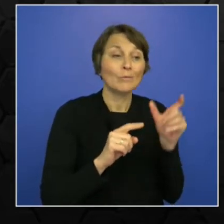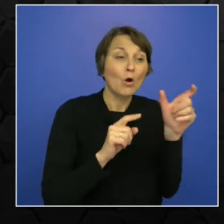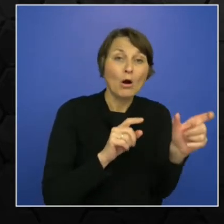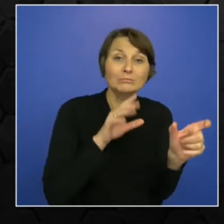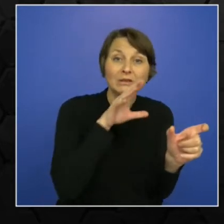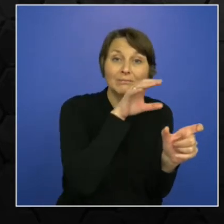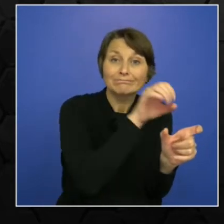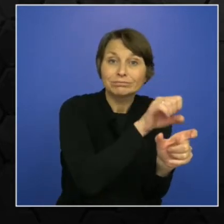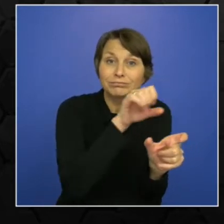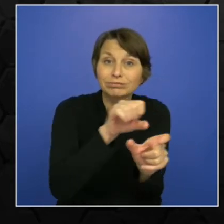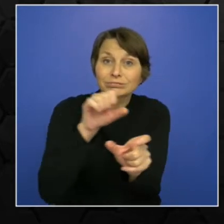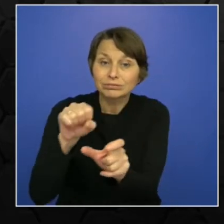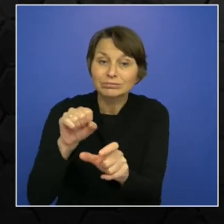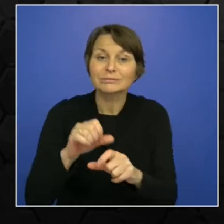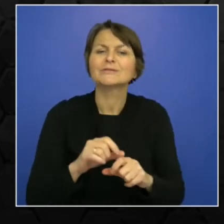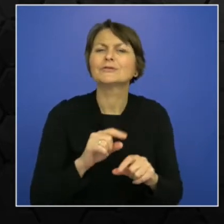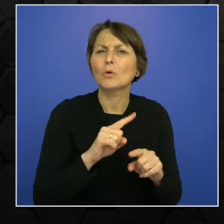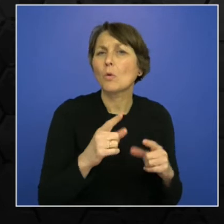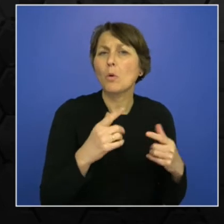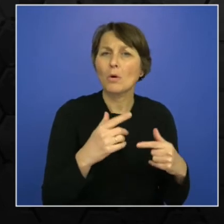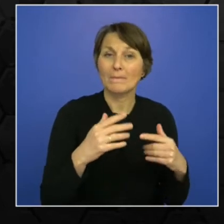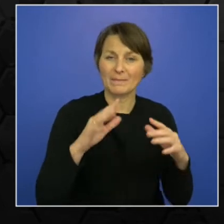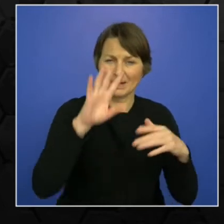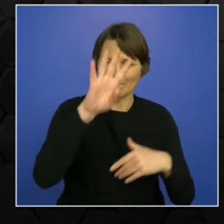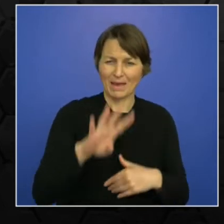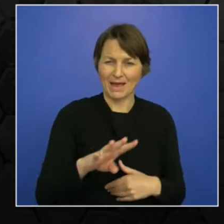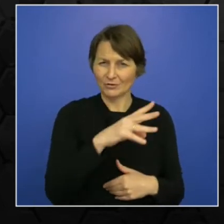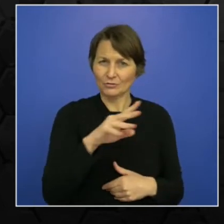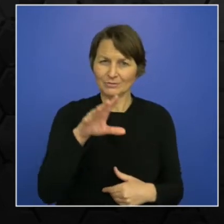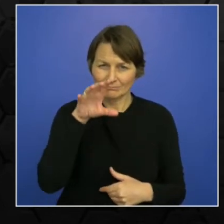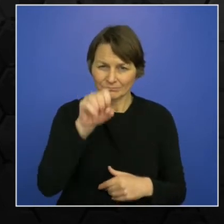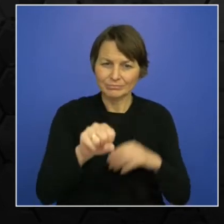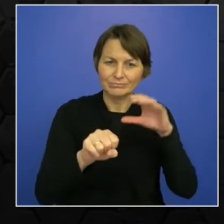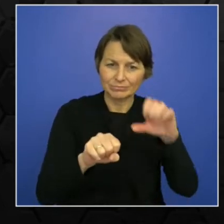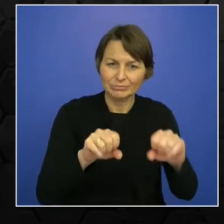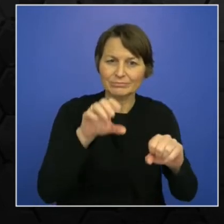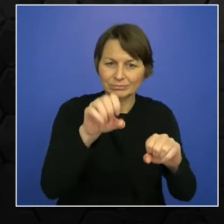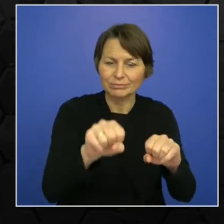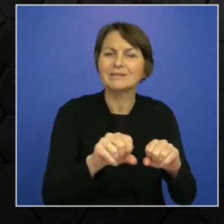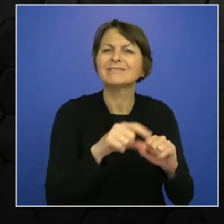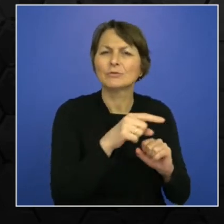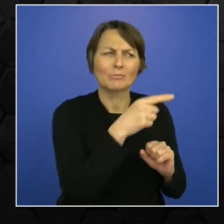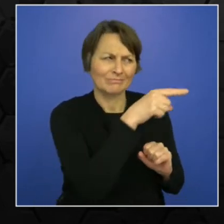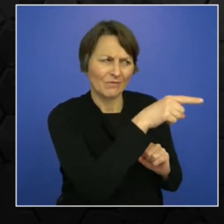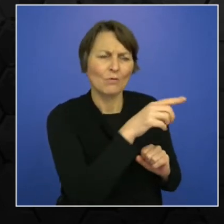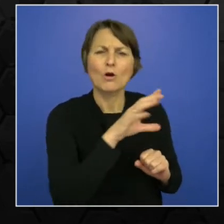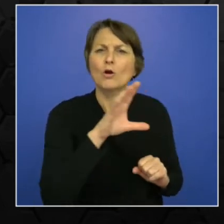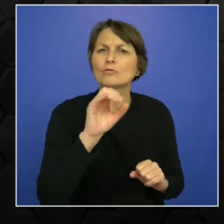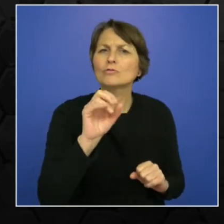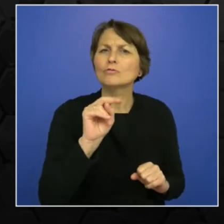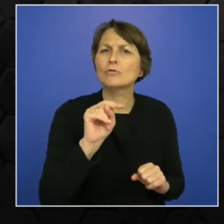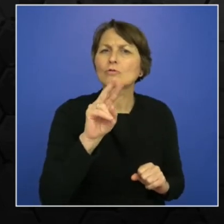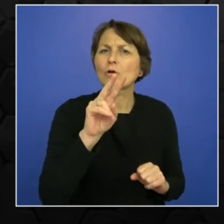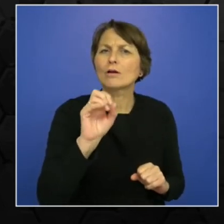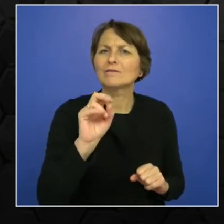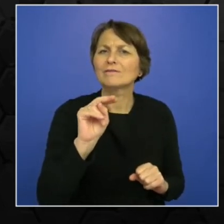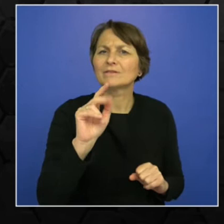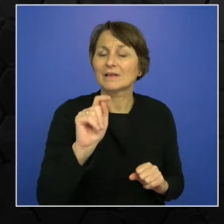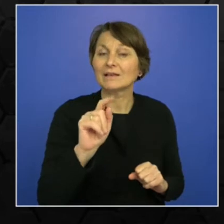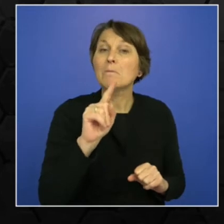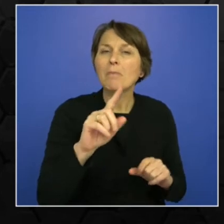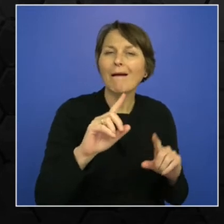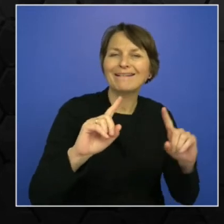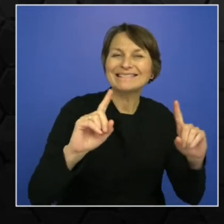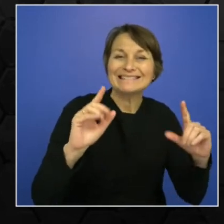important pattern recognition tasks, you have convnets. But they come with their own restriction. That is, they are pretty huge in size,